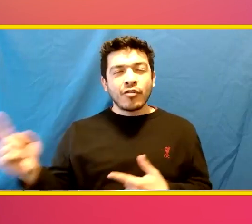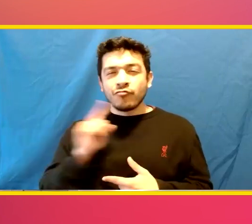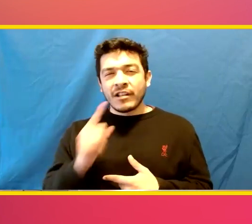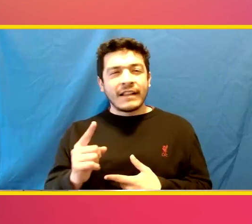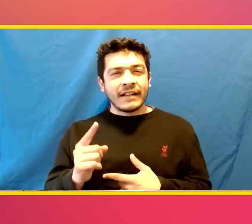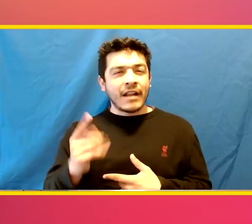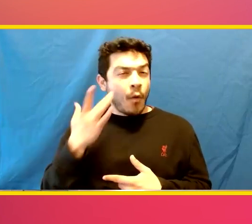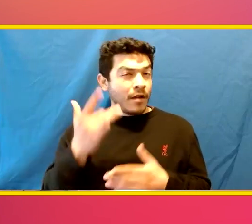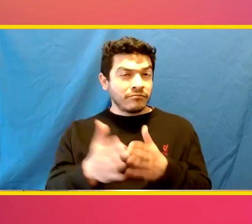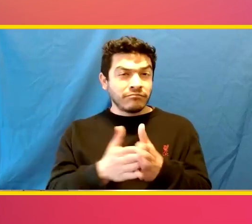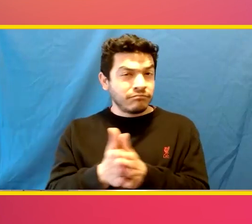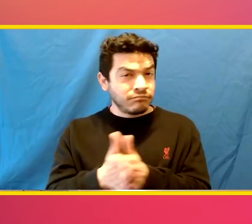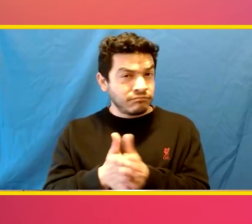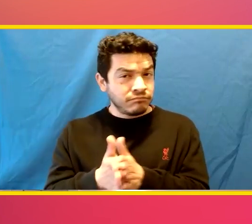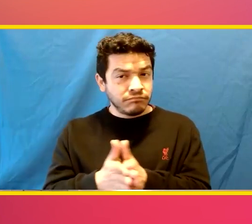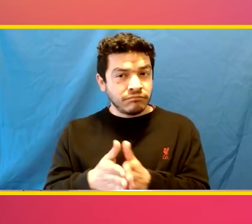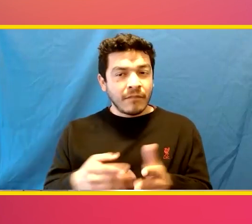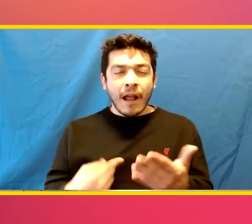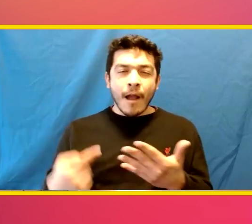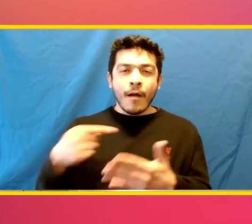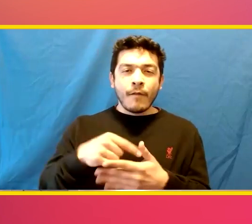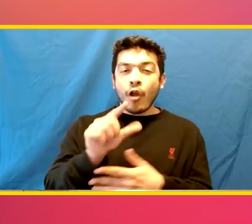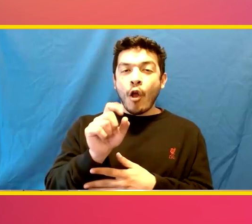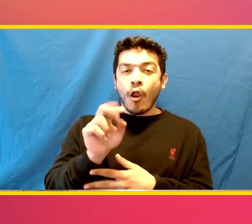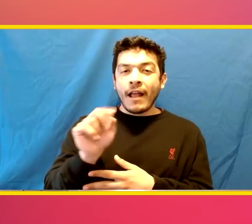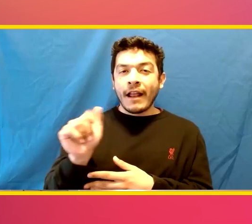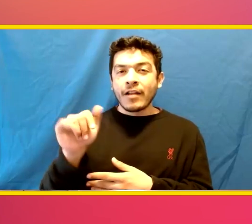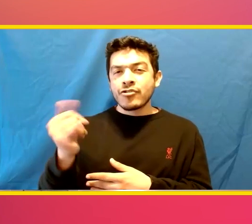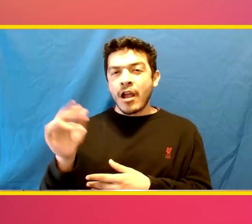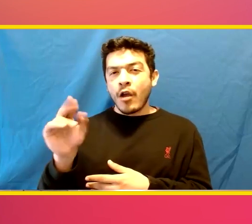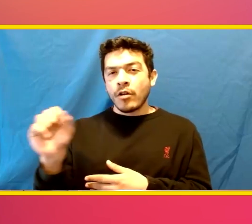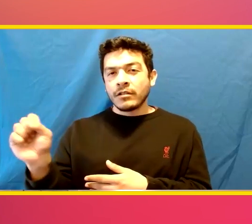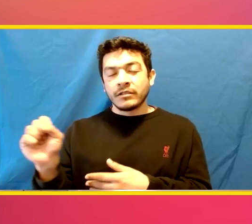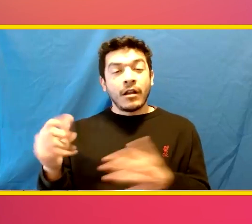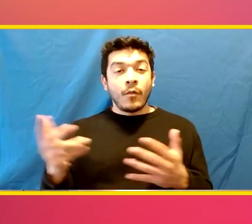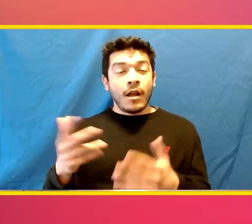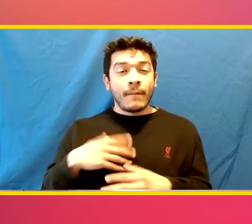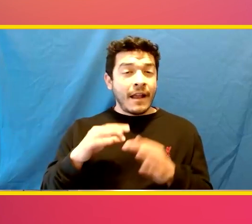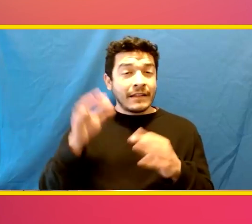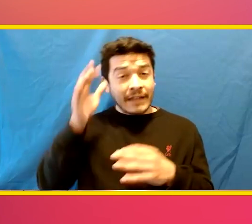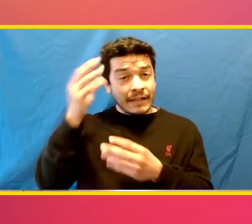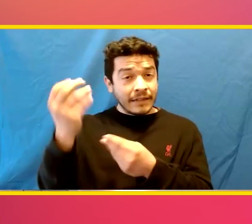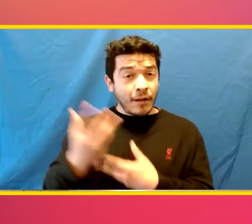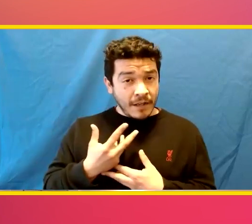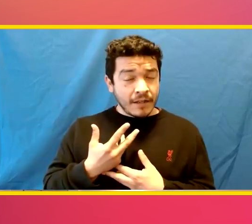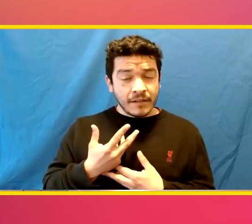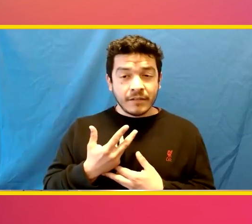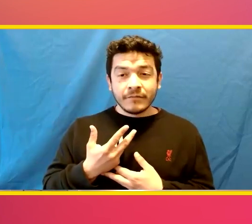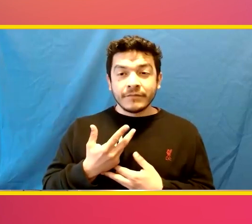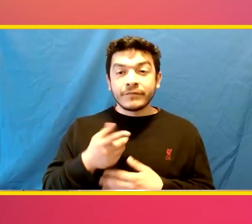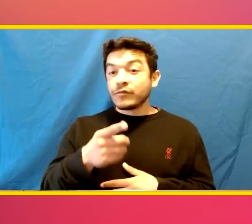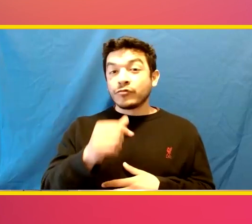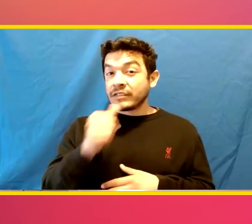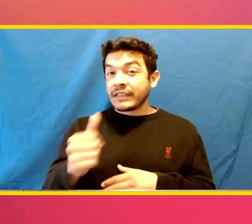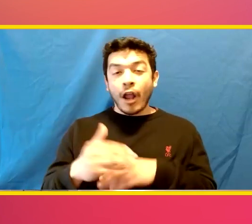motivated by, I'm bringing it back to Loretta J. Ross, in that what my dad said to me is, you didn't